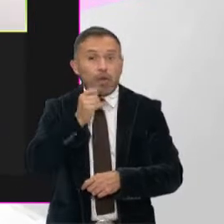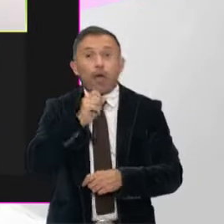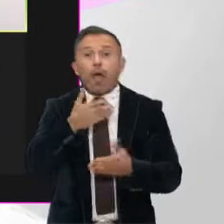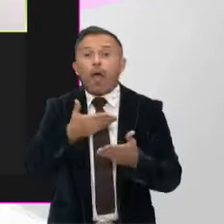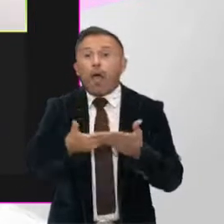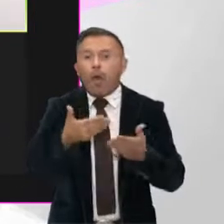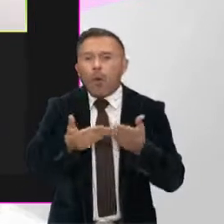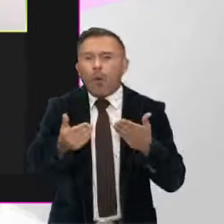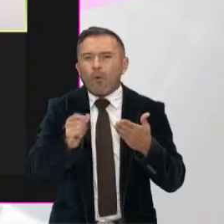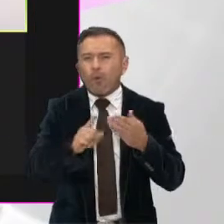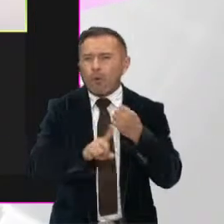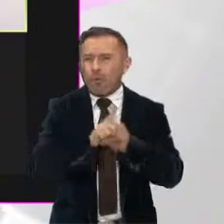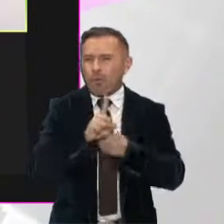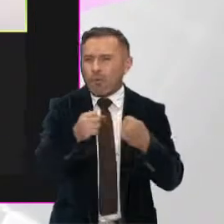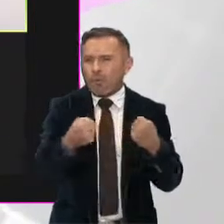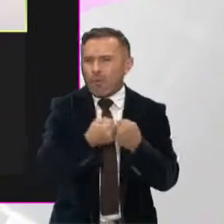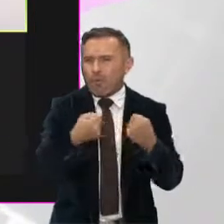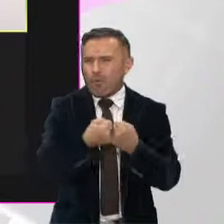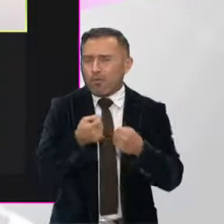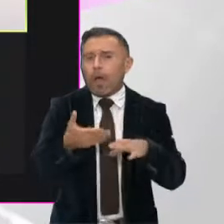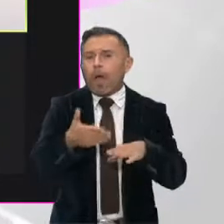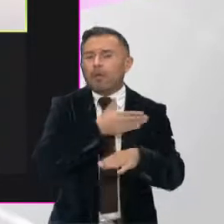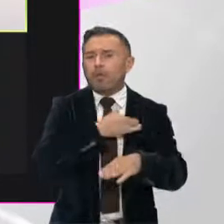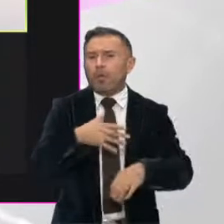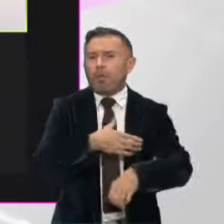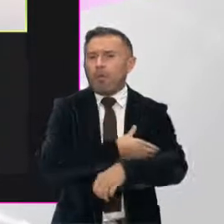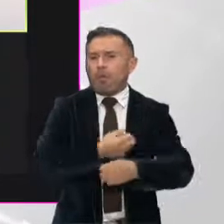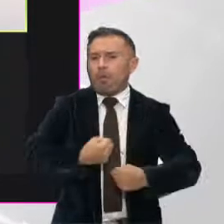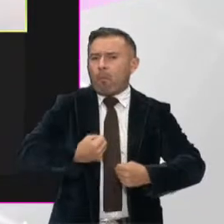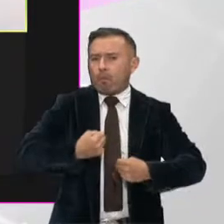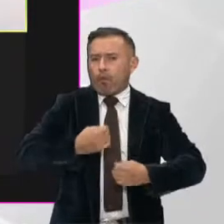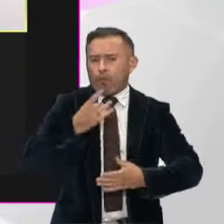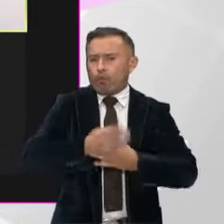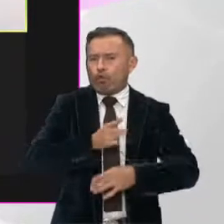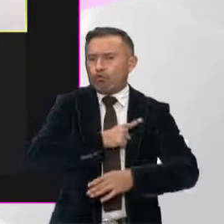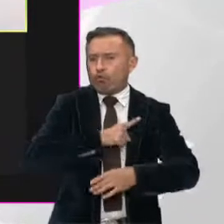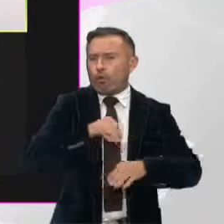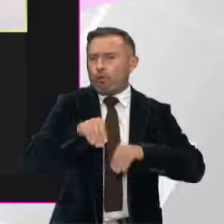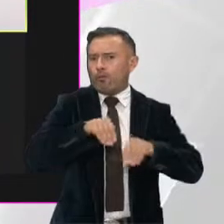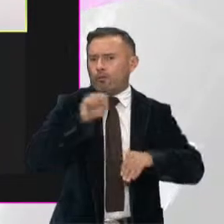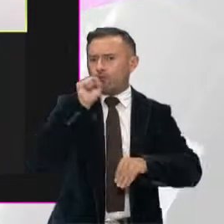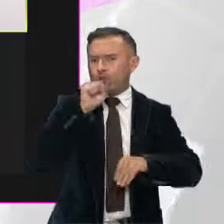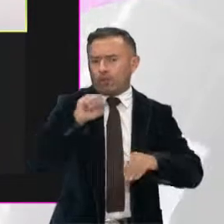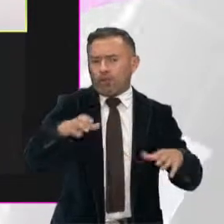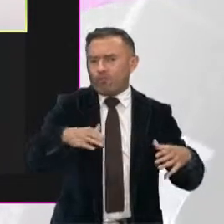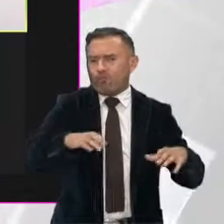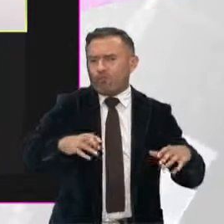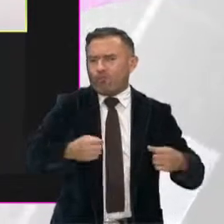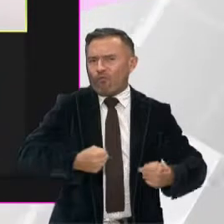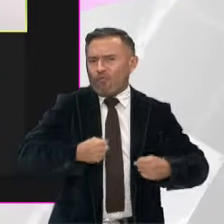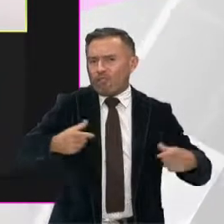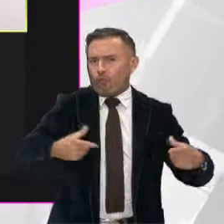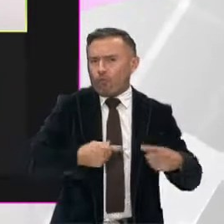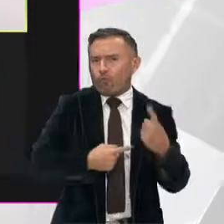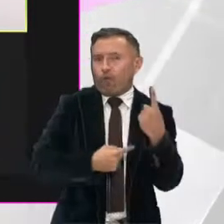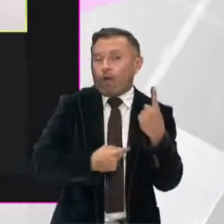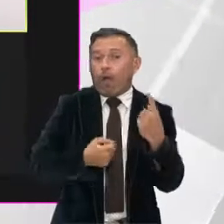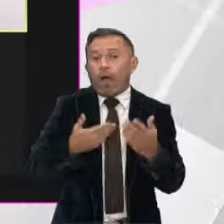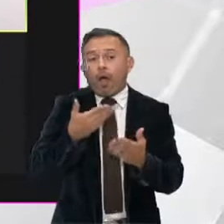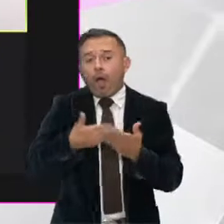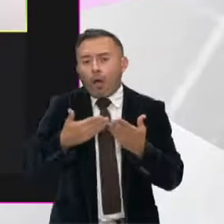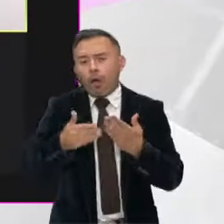in the municipalities and the countries, and also to solve the power issues. However,